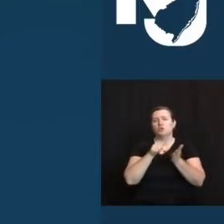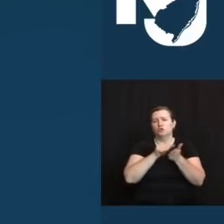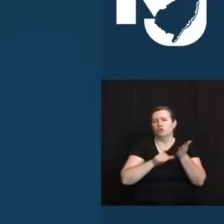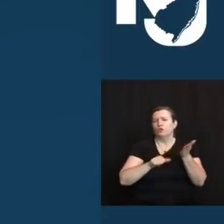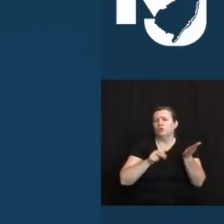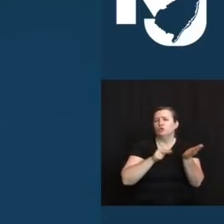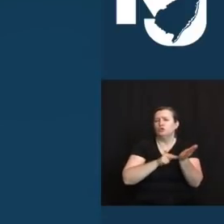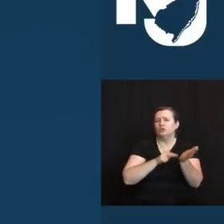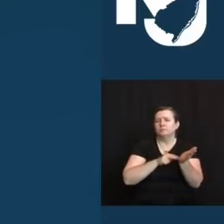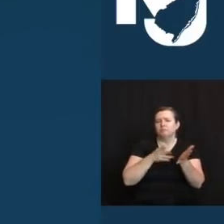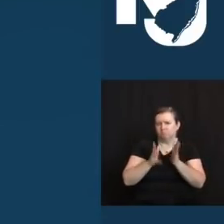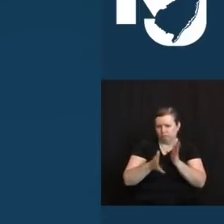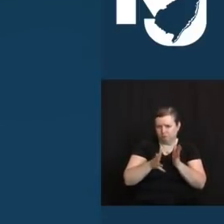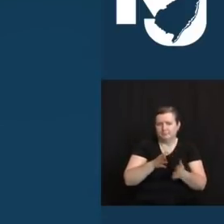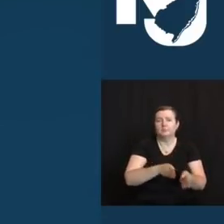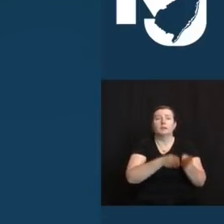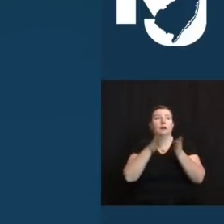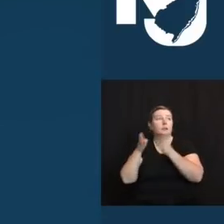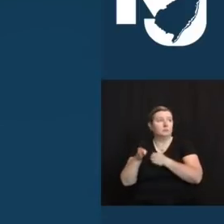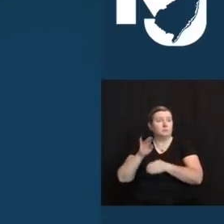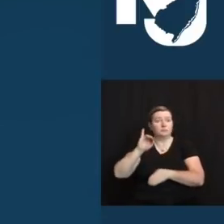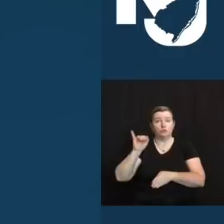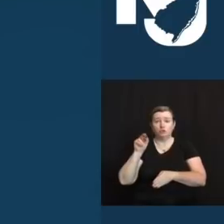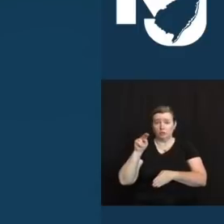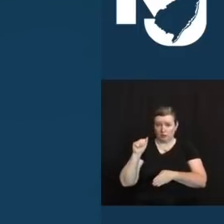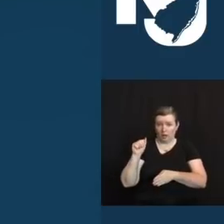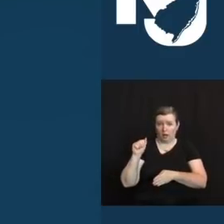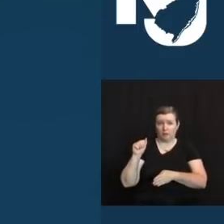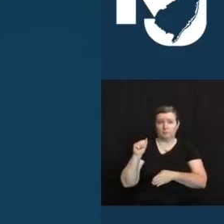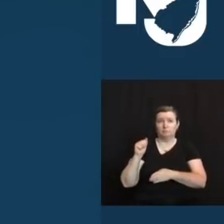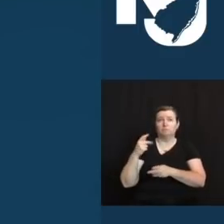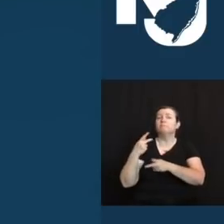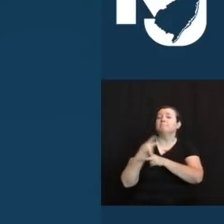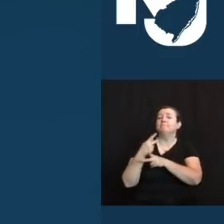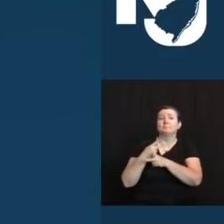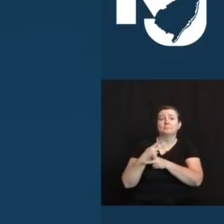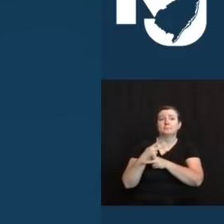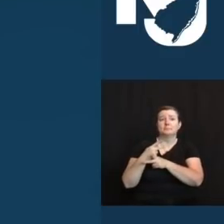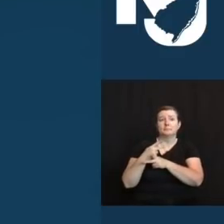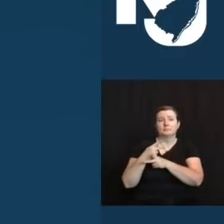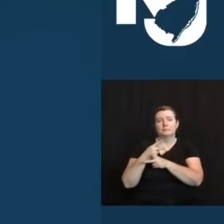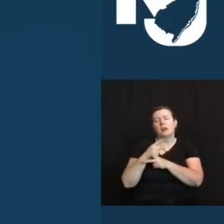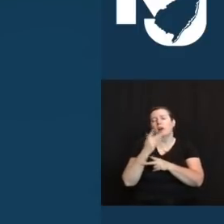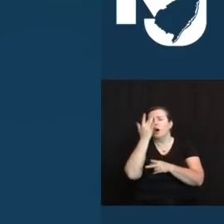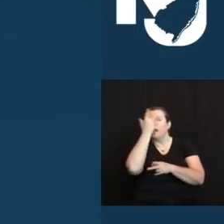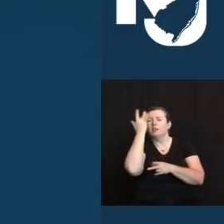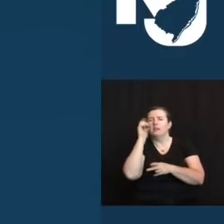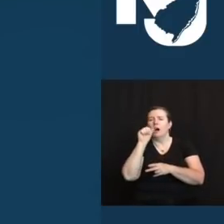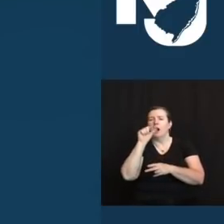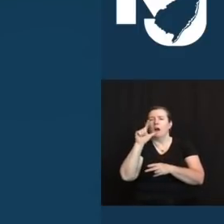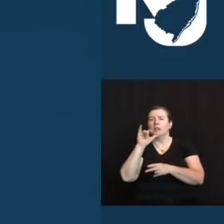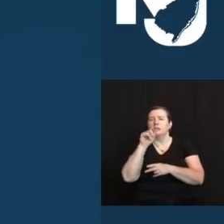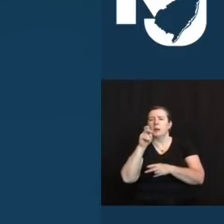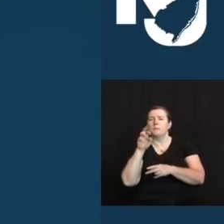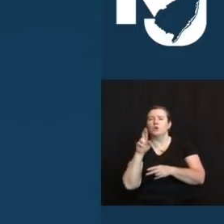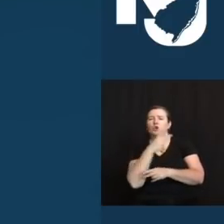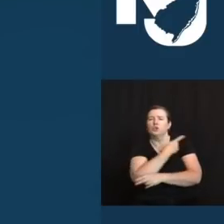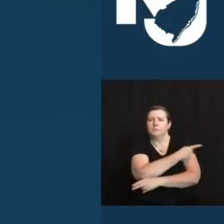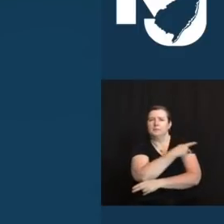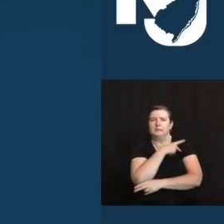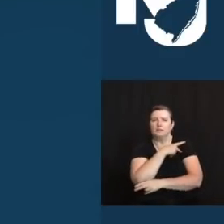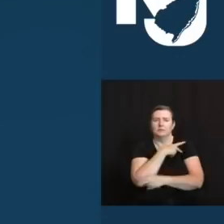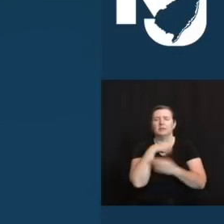for patients living with Alzheimer's disease, and most recently was working with residents at the Brookhaven Center for